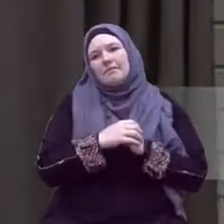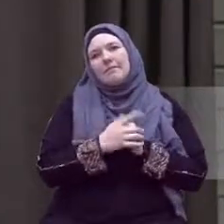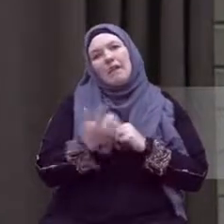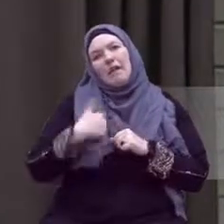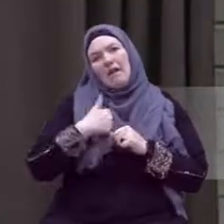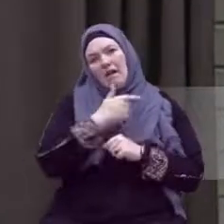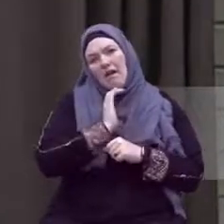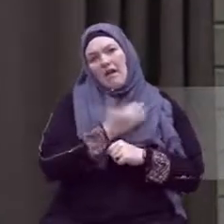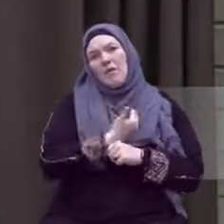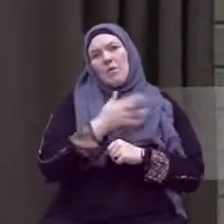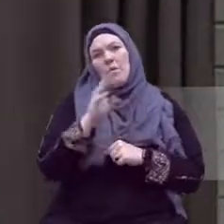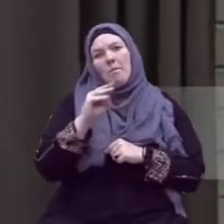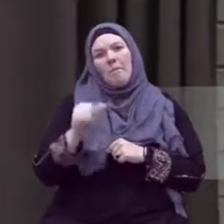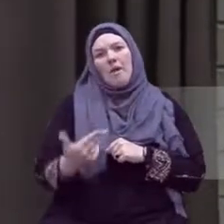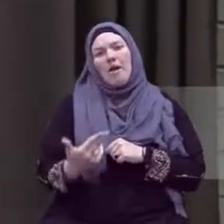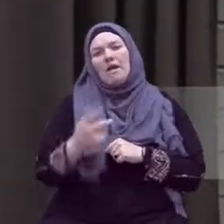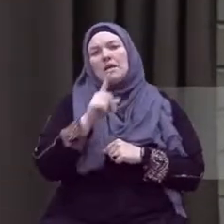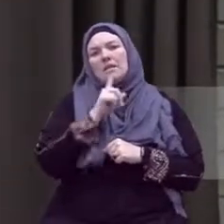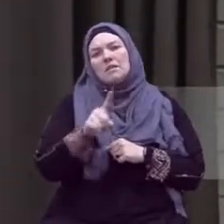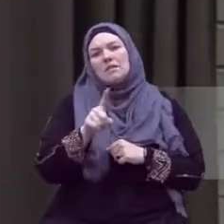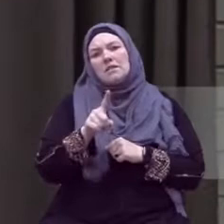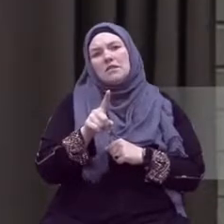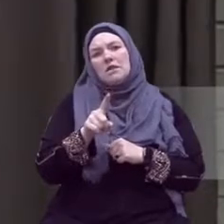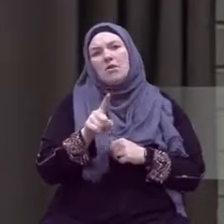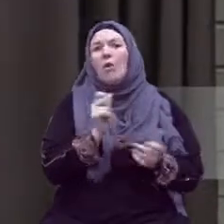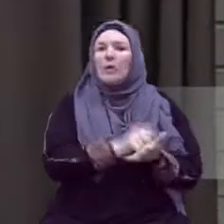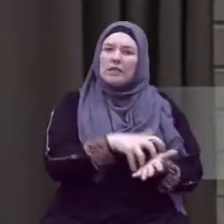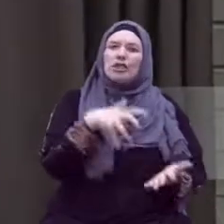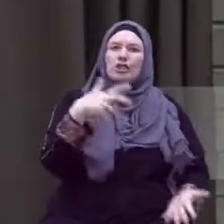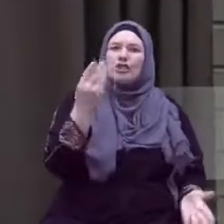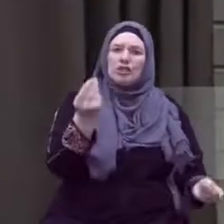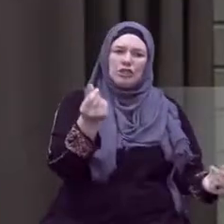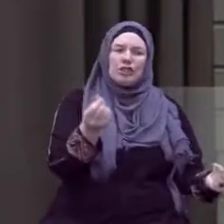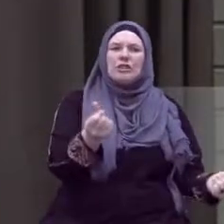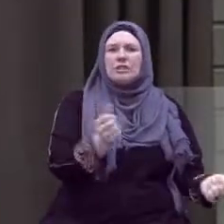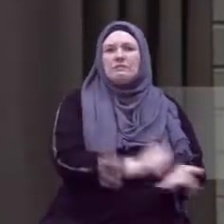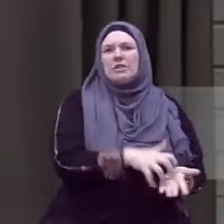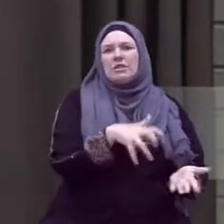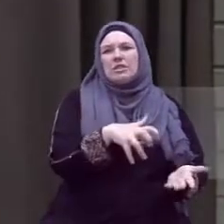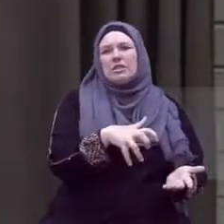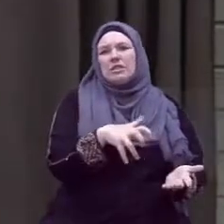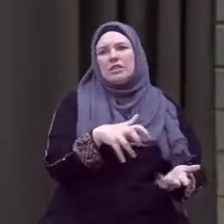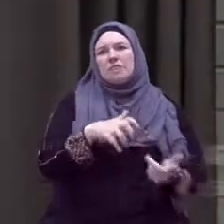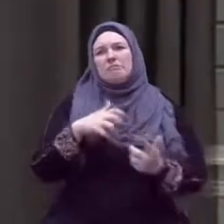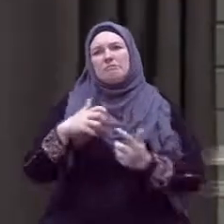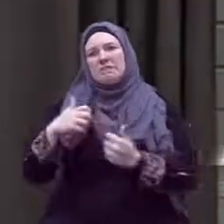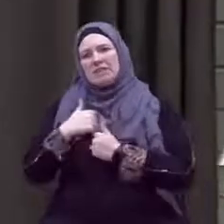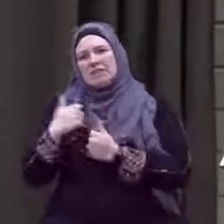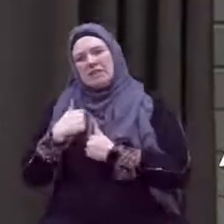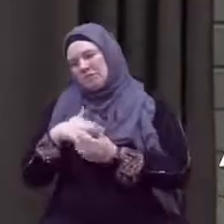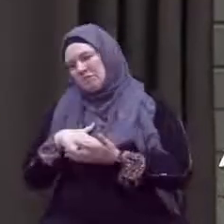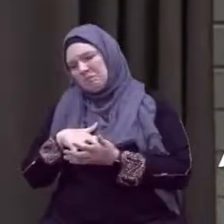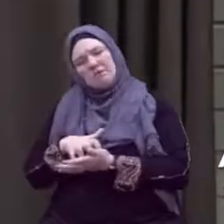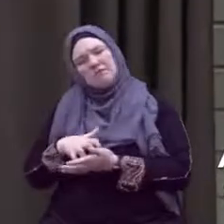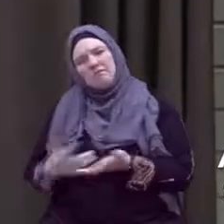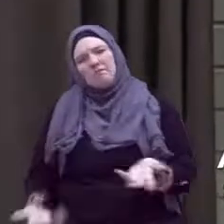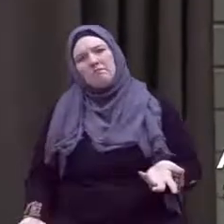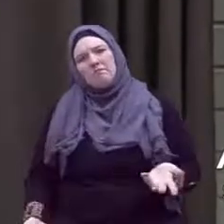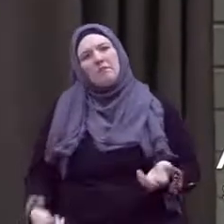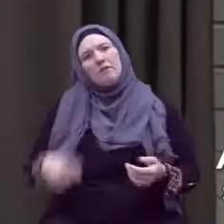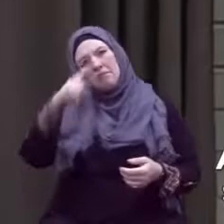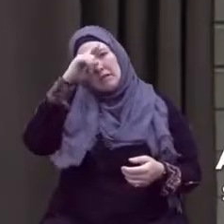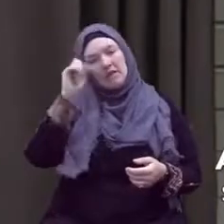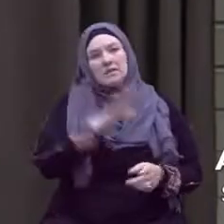Our ummah is materially rich, but militarily weak. Because